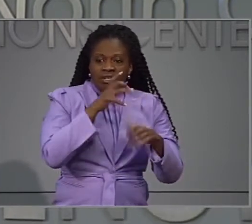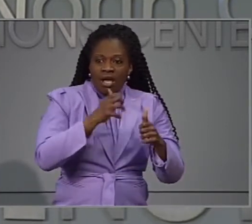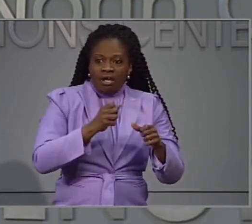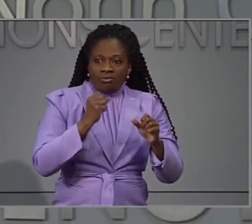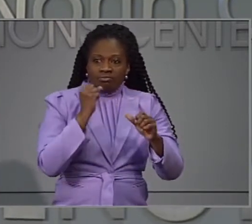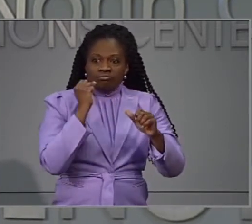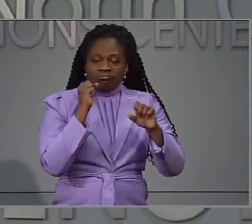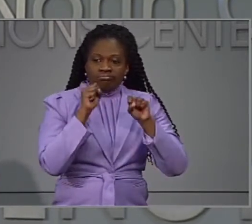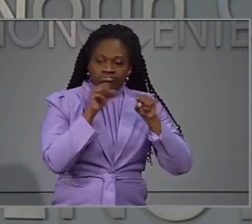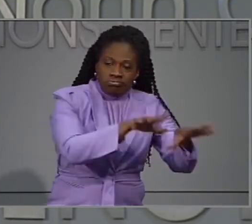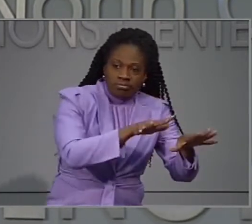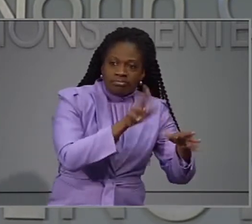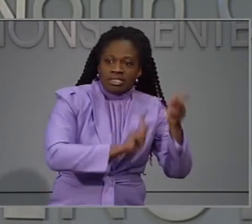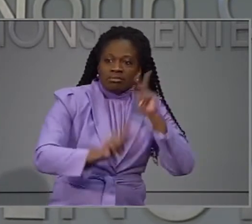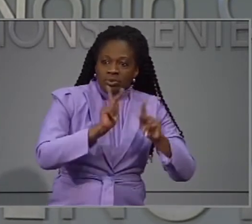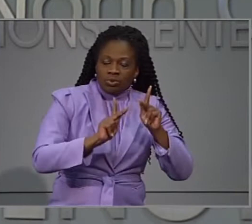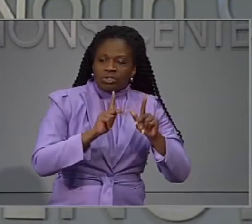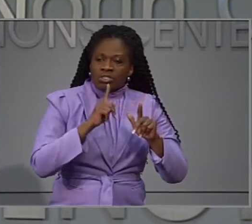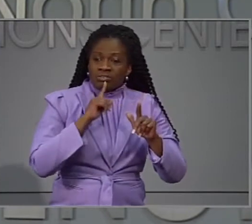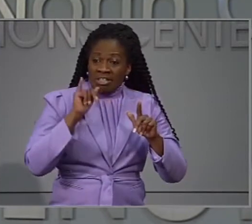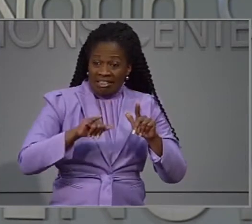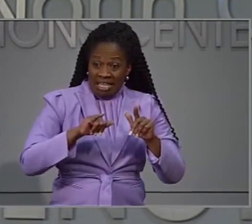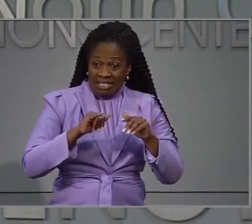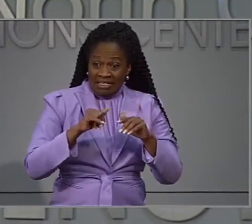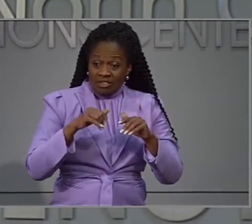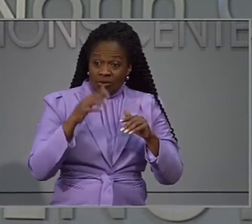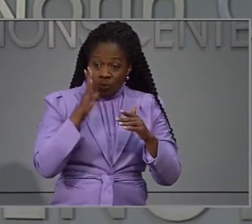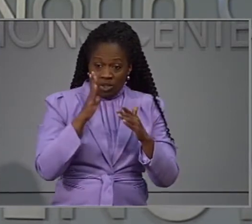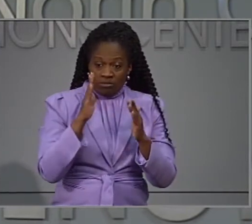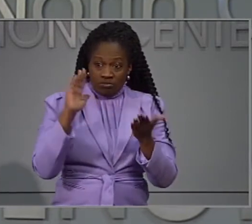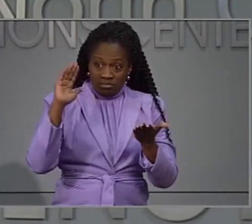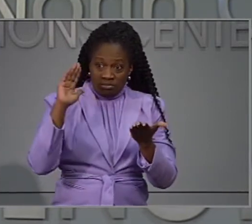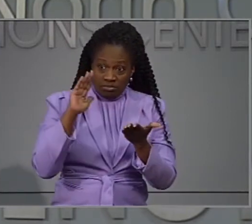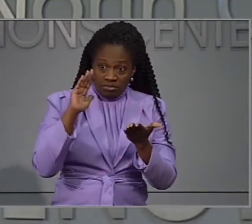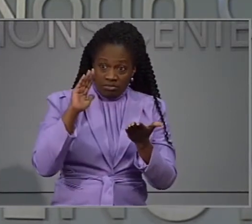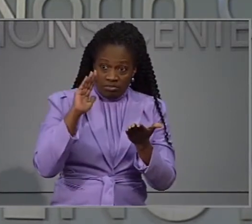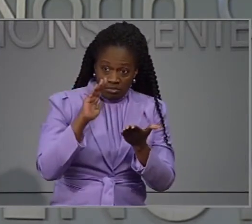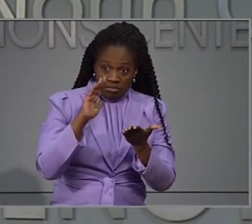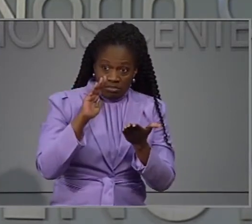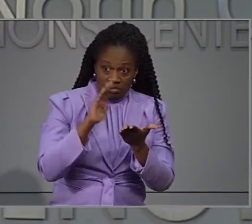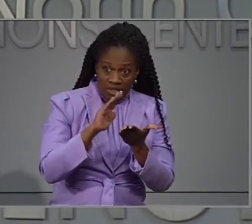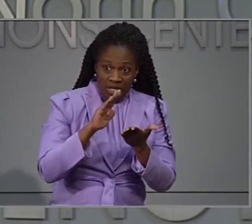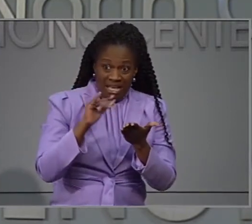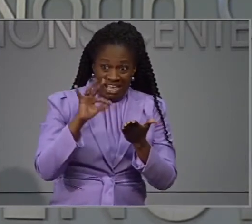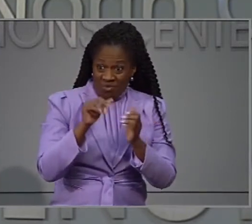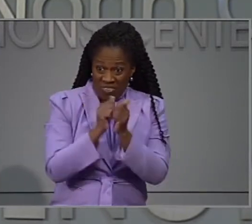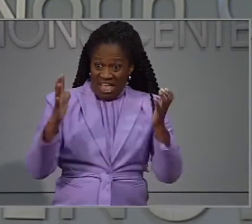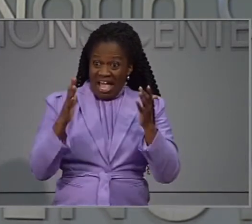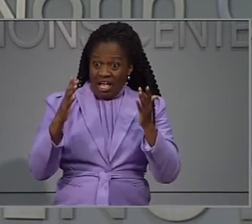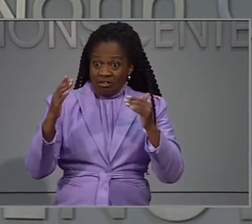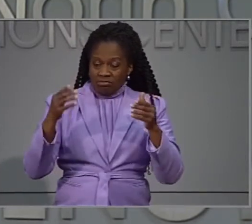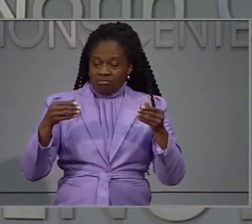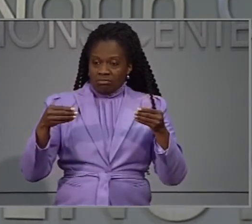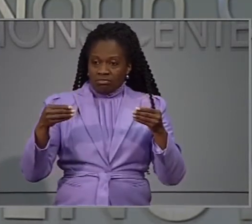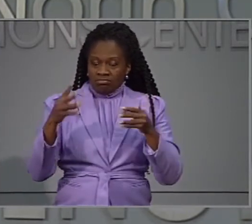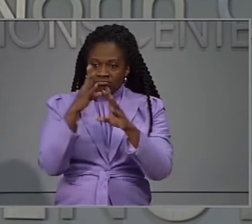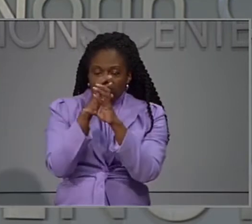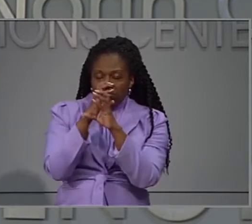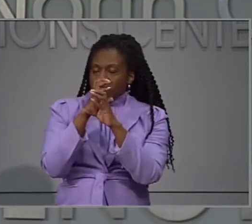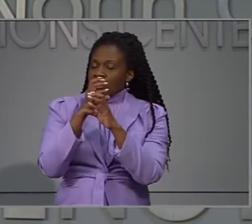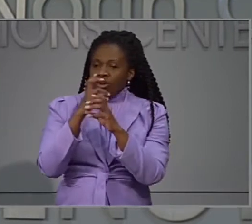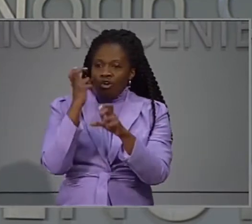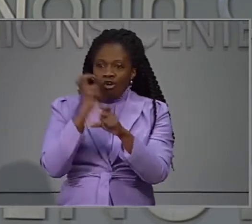without these restrictions, there's a good chance that our medical system would have been overwhelmed. So I appreciate the people of